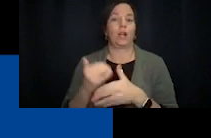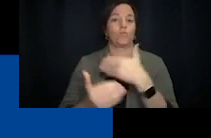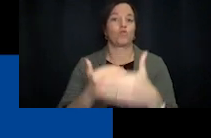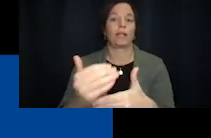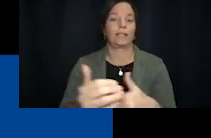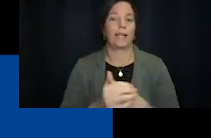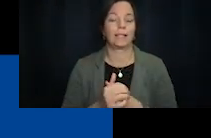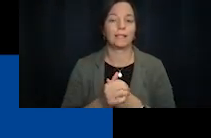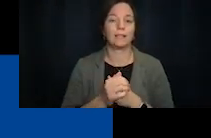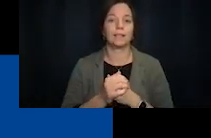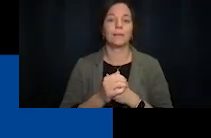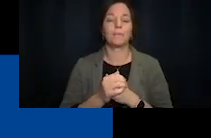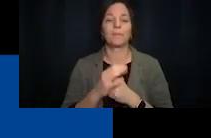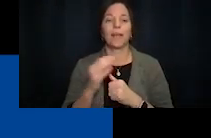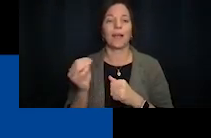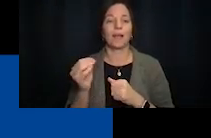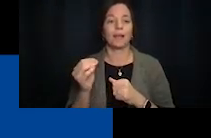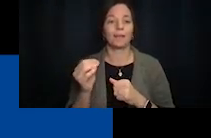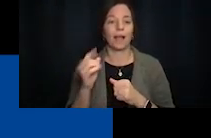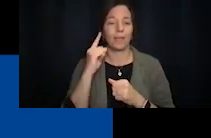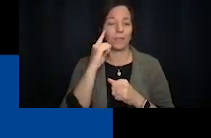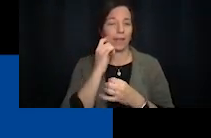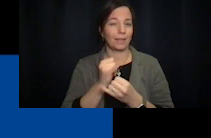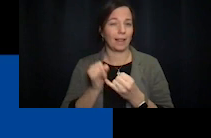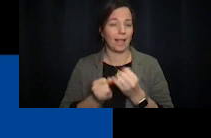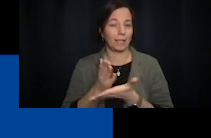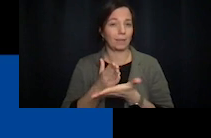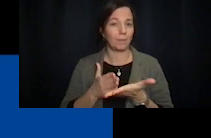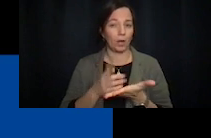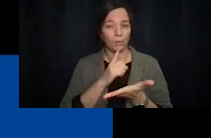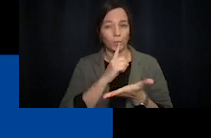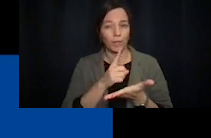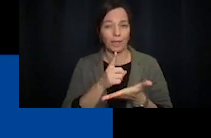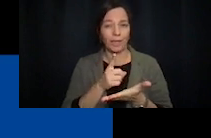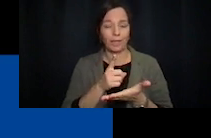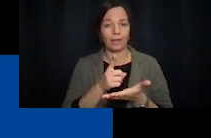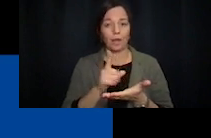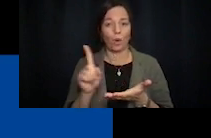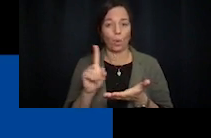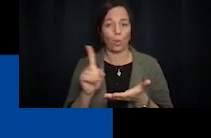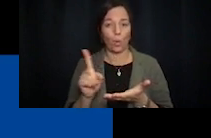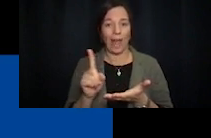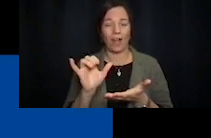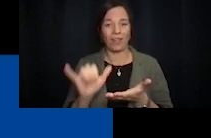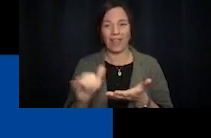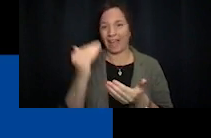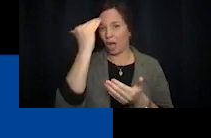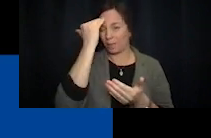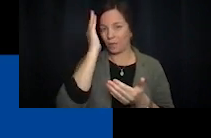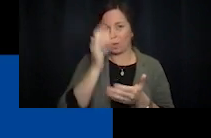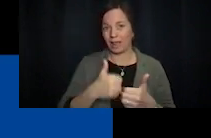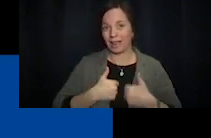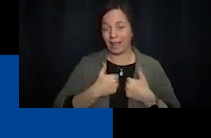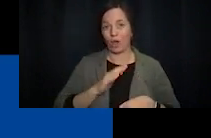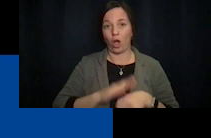studies faculty. And I think the last little piece really is where they are is where are those competencies going to live? On the CID website,